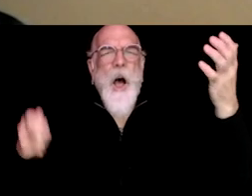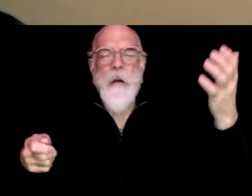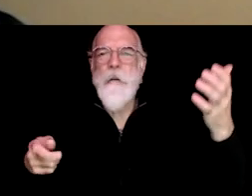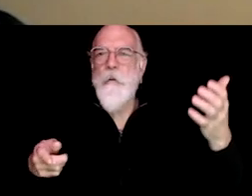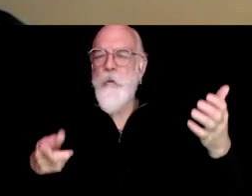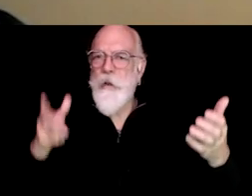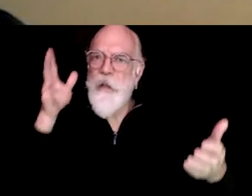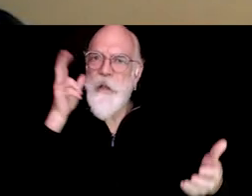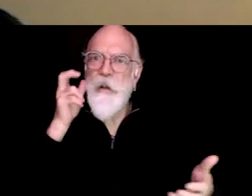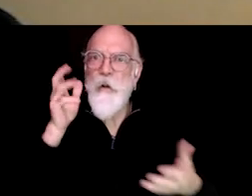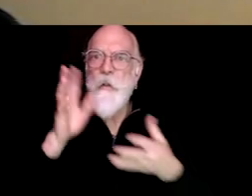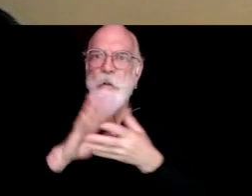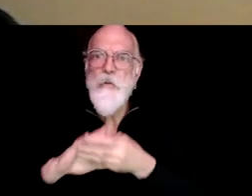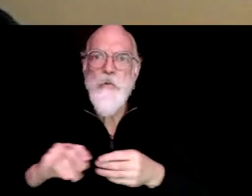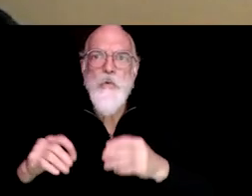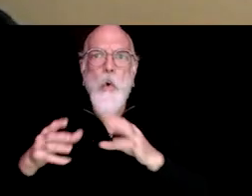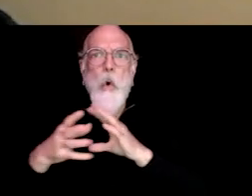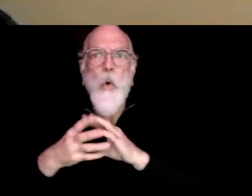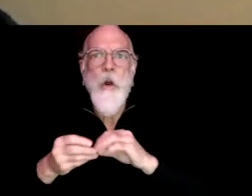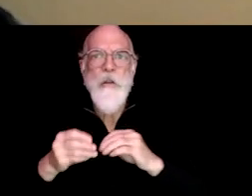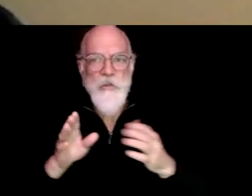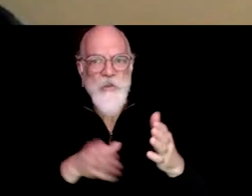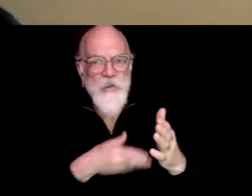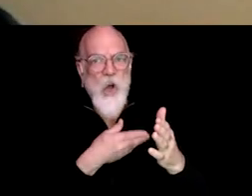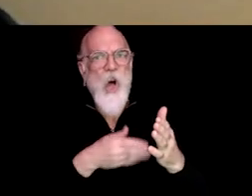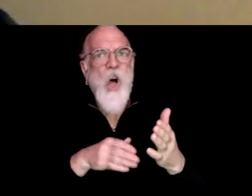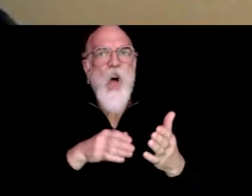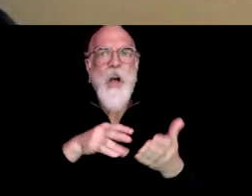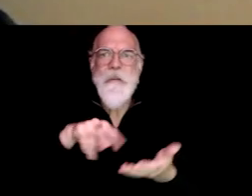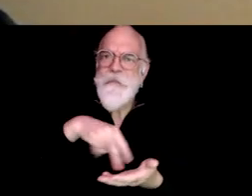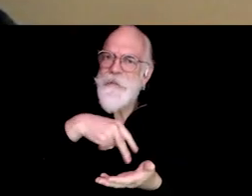and dance are a part of enchantment,